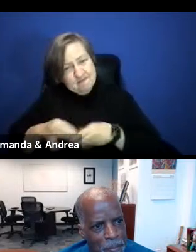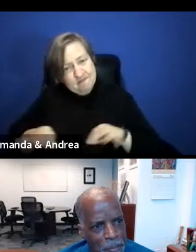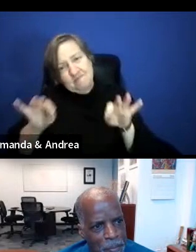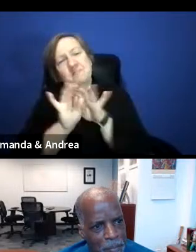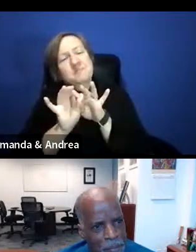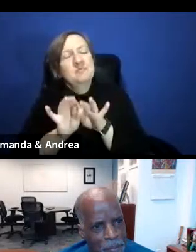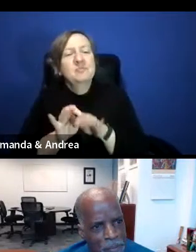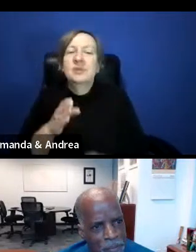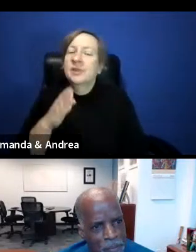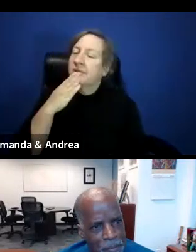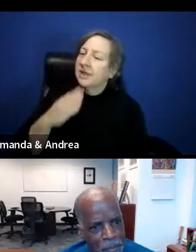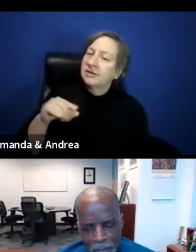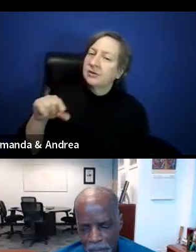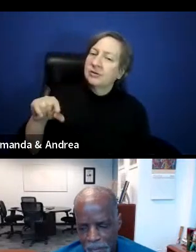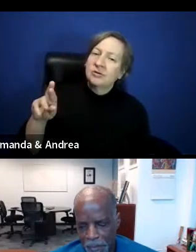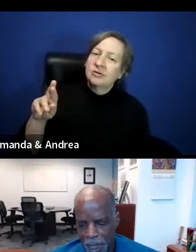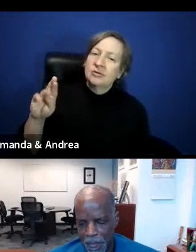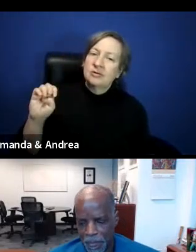Thank you, Greg.